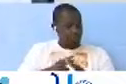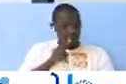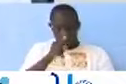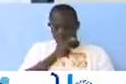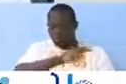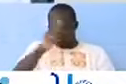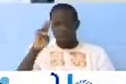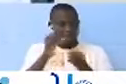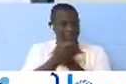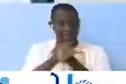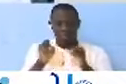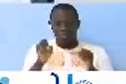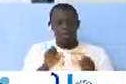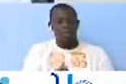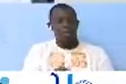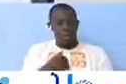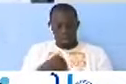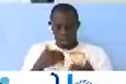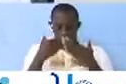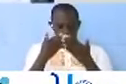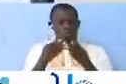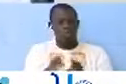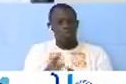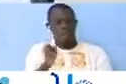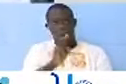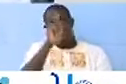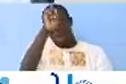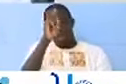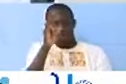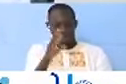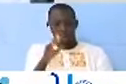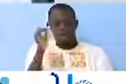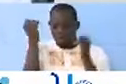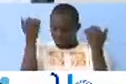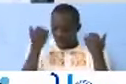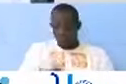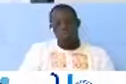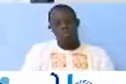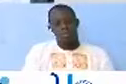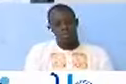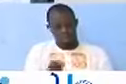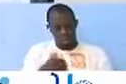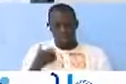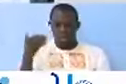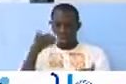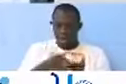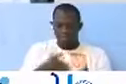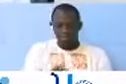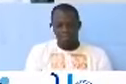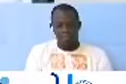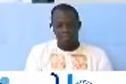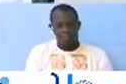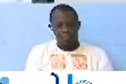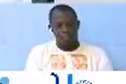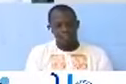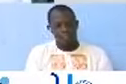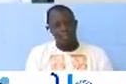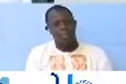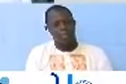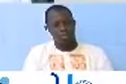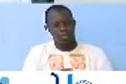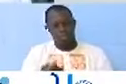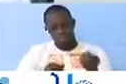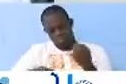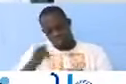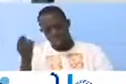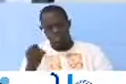I told them what God destines will happen. Nada. I came. I used to sell